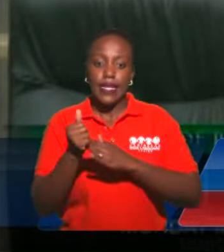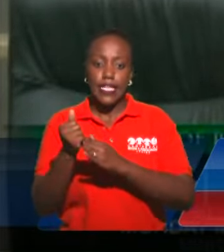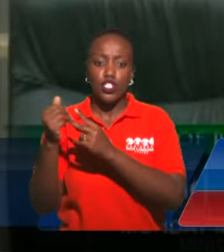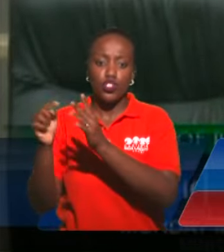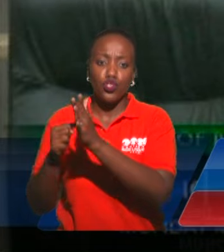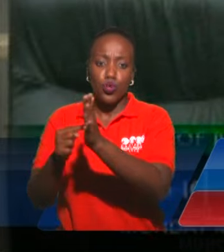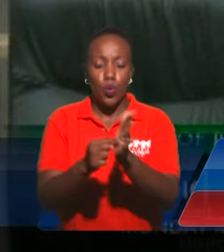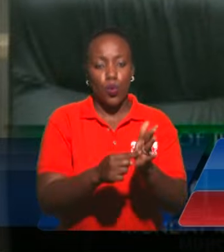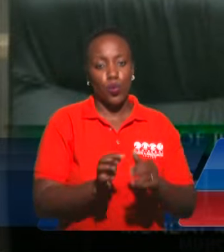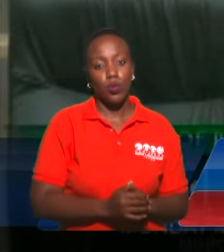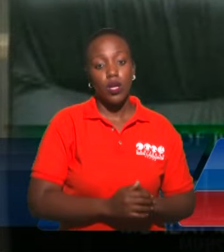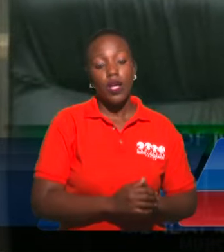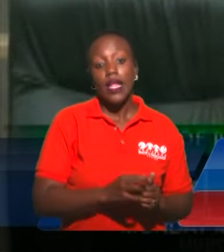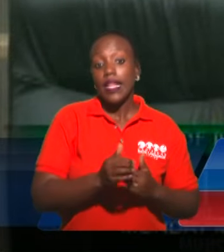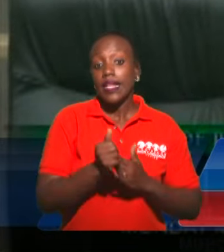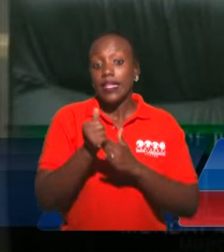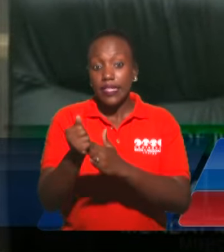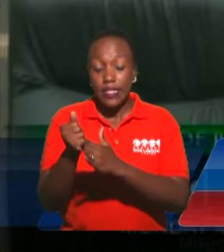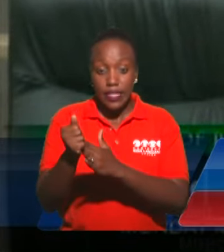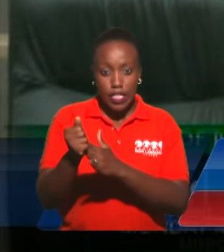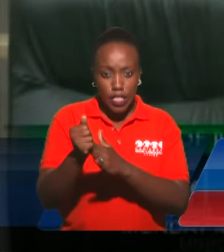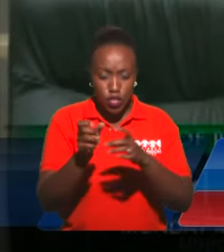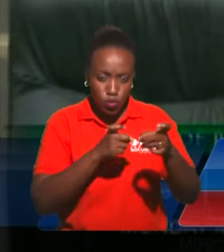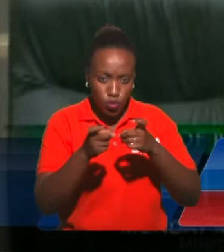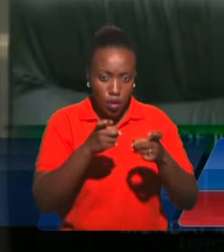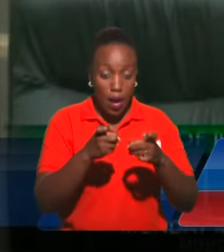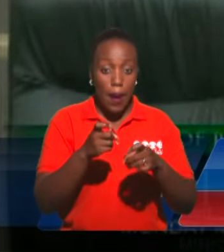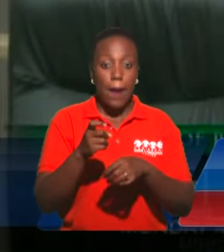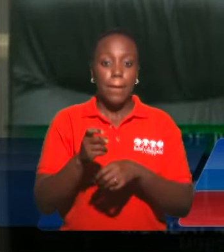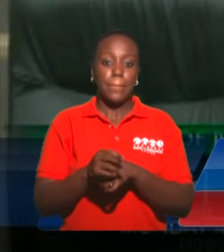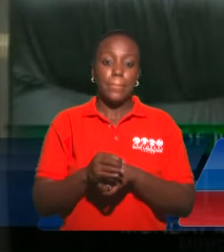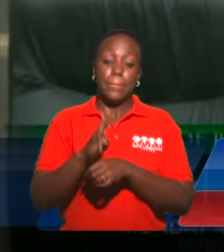tour operators, bar restaurant owners,